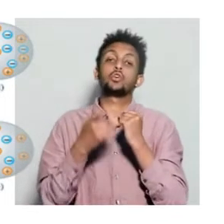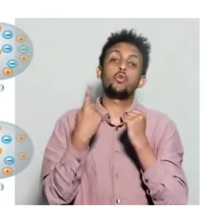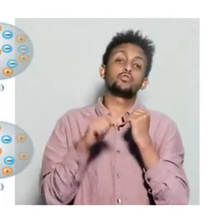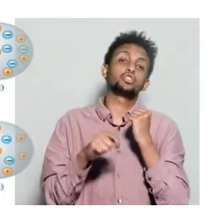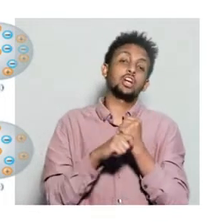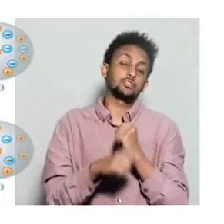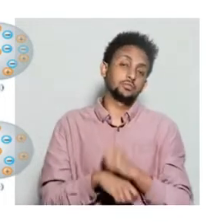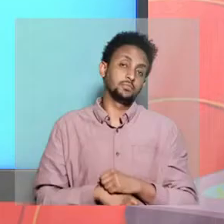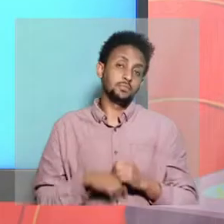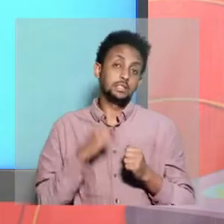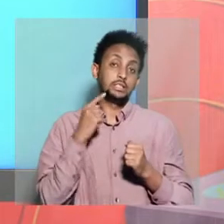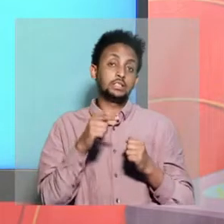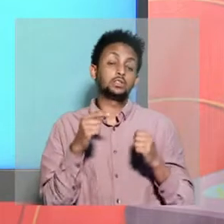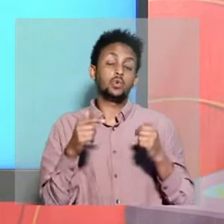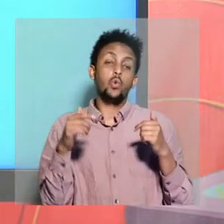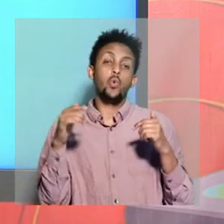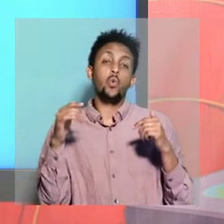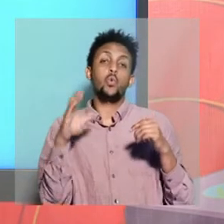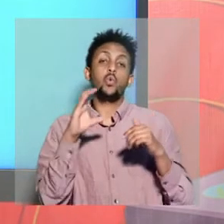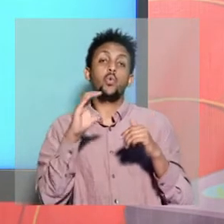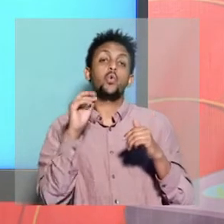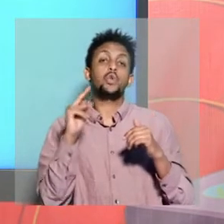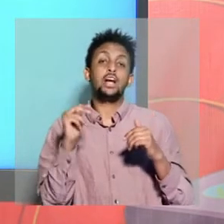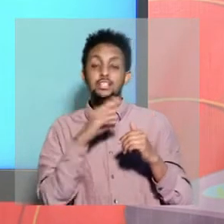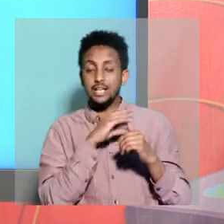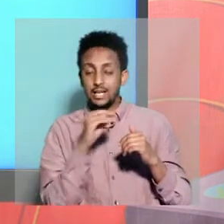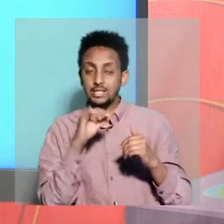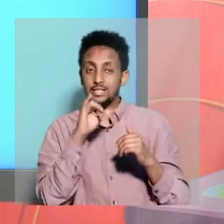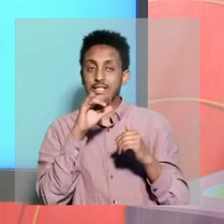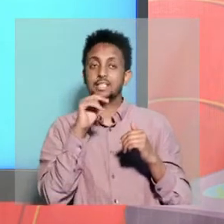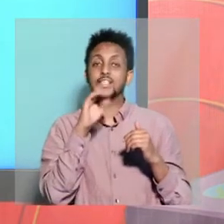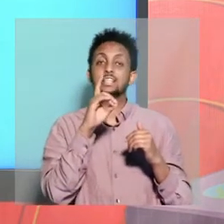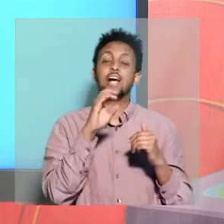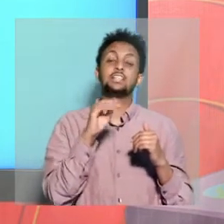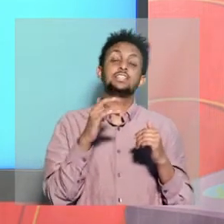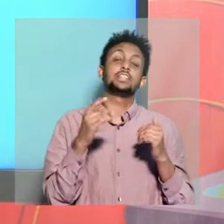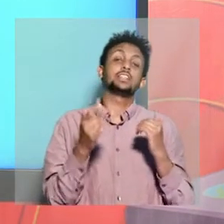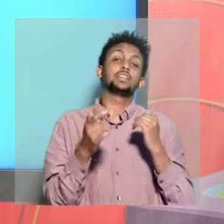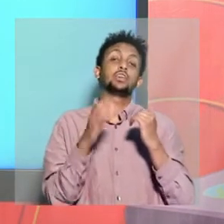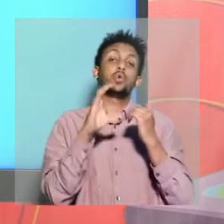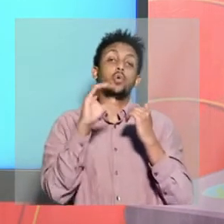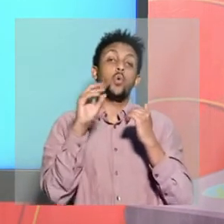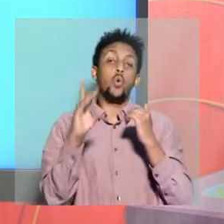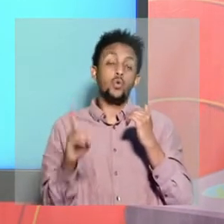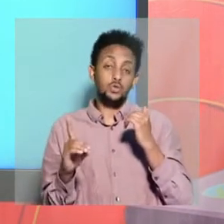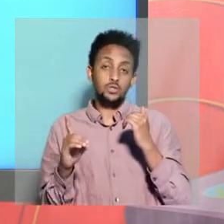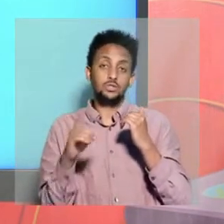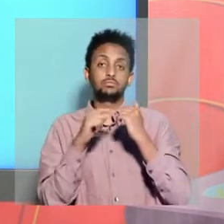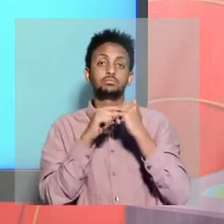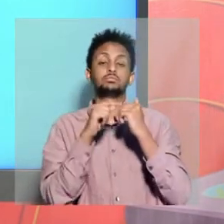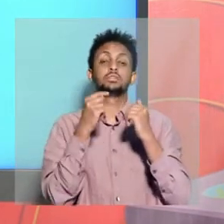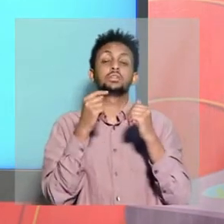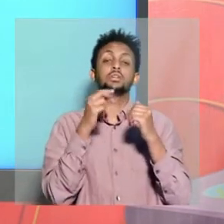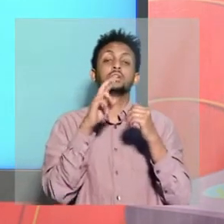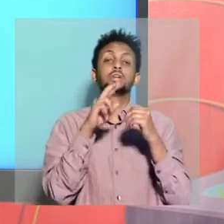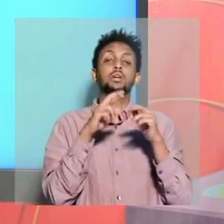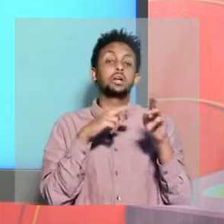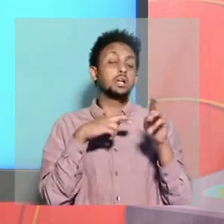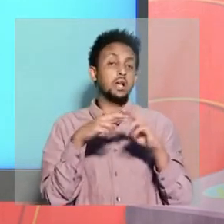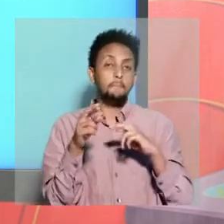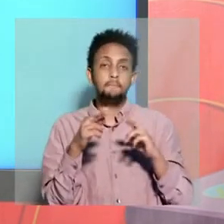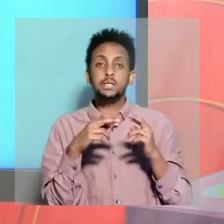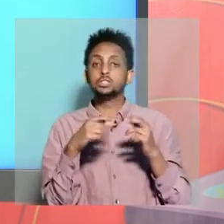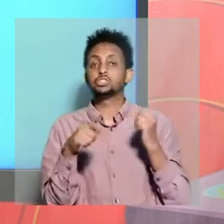charging. There can be conduction and induction technique. Actually, conduction is charging by rubbing, or it might